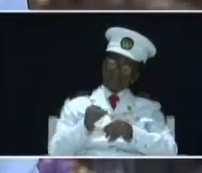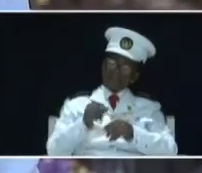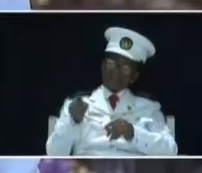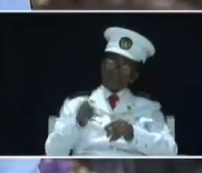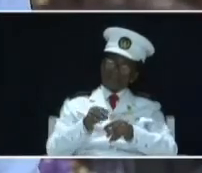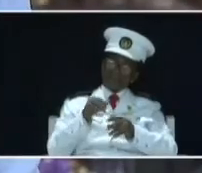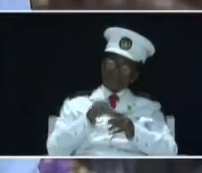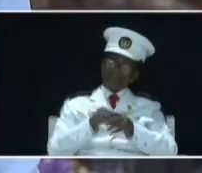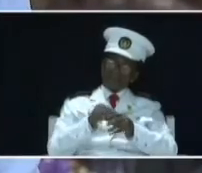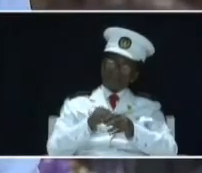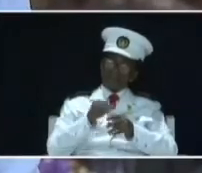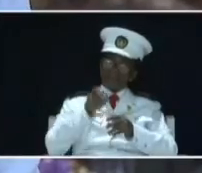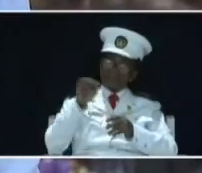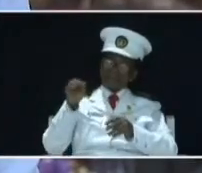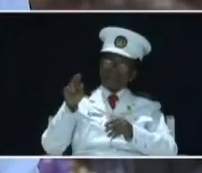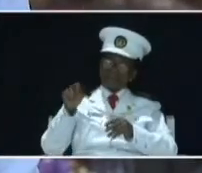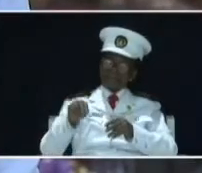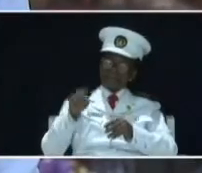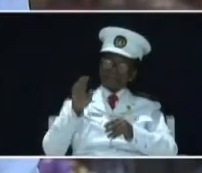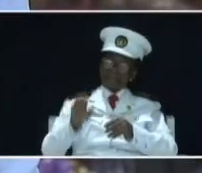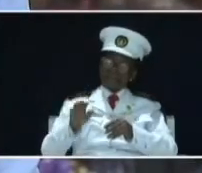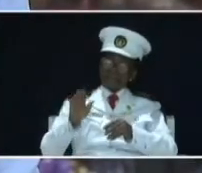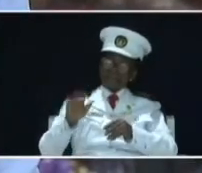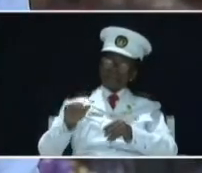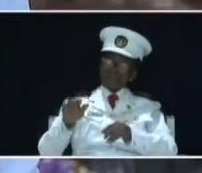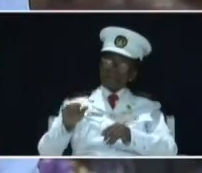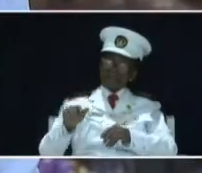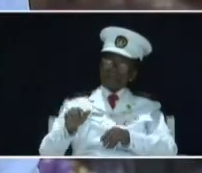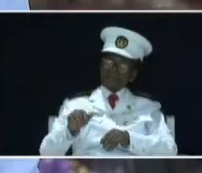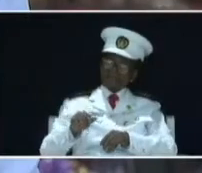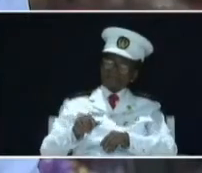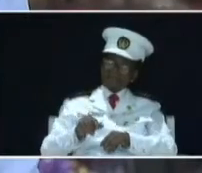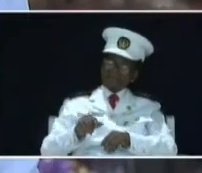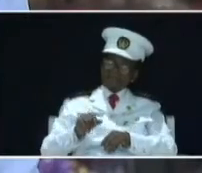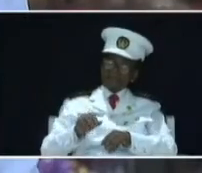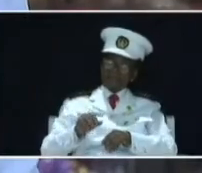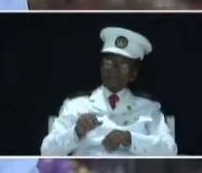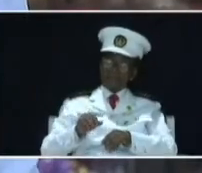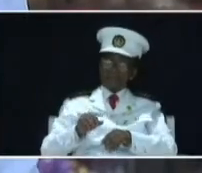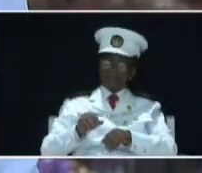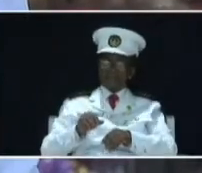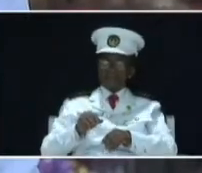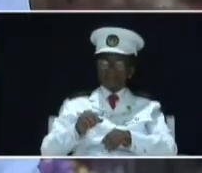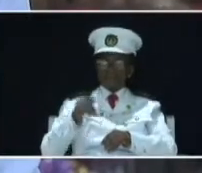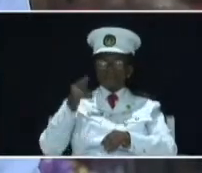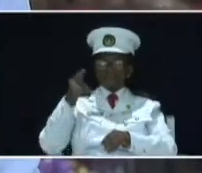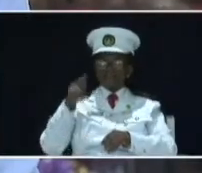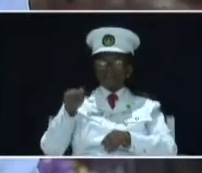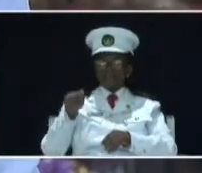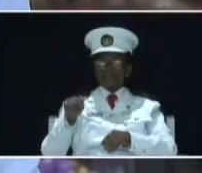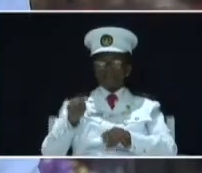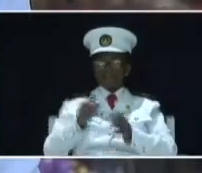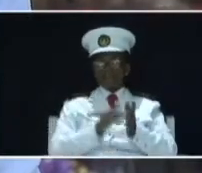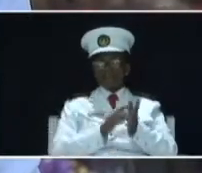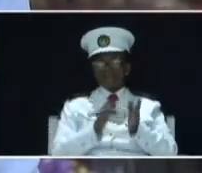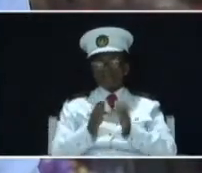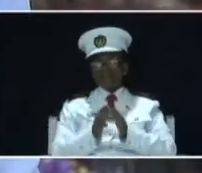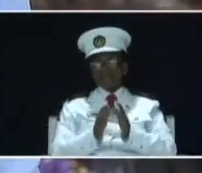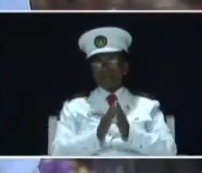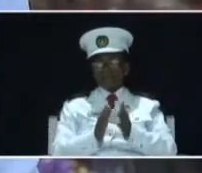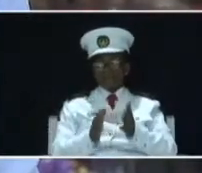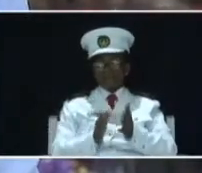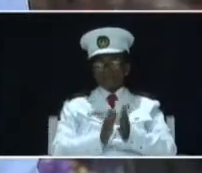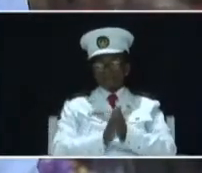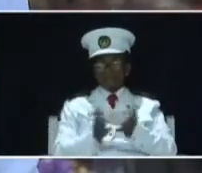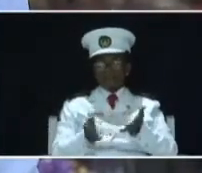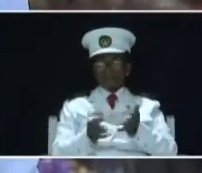In John chapter 15, from verse 14 to 15, John 15 from verse 14 to 15, Jesus Christ said, you are